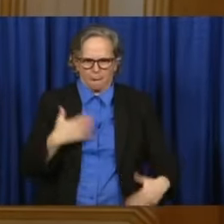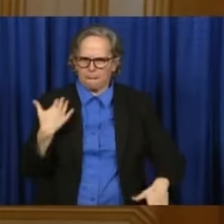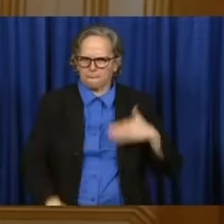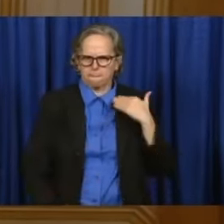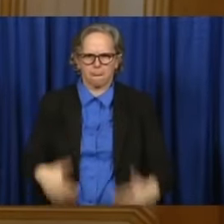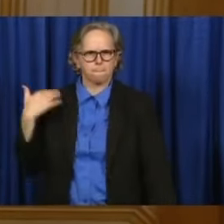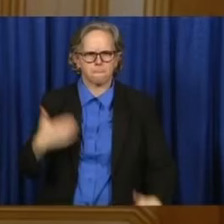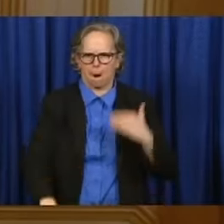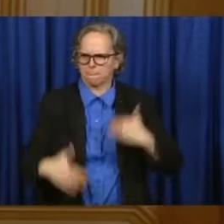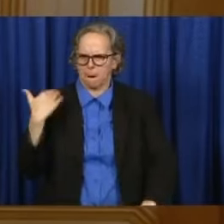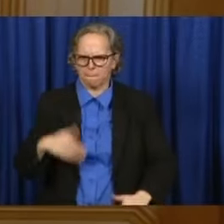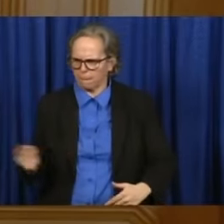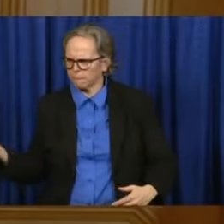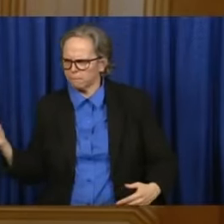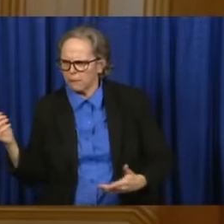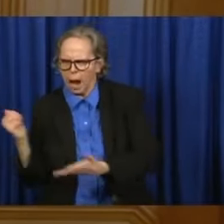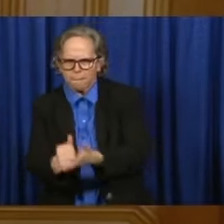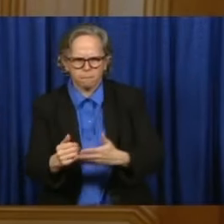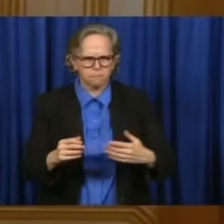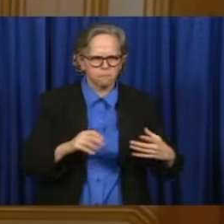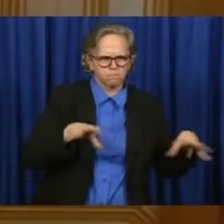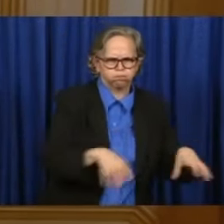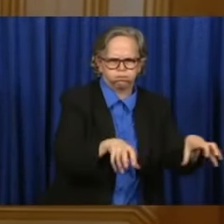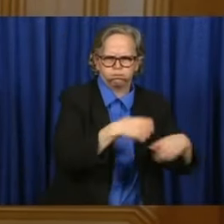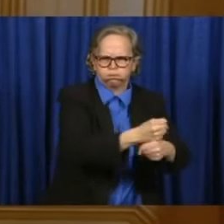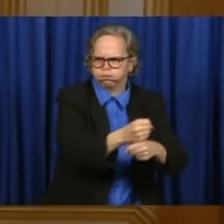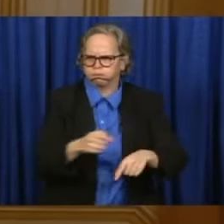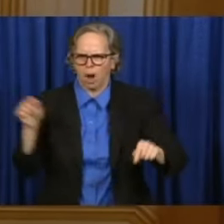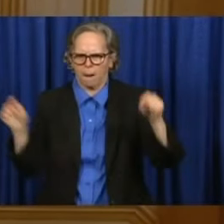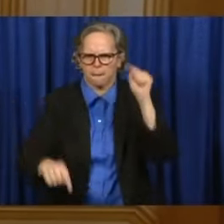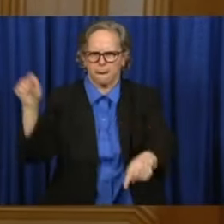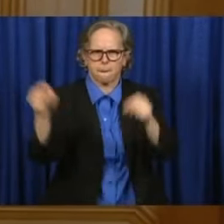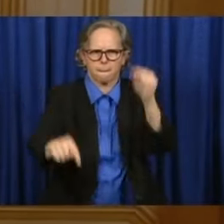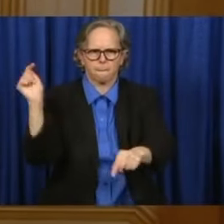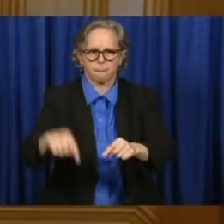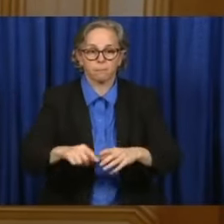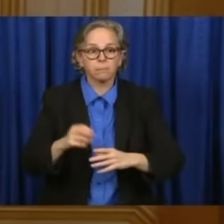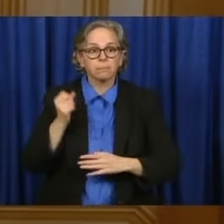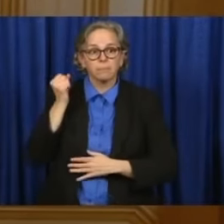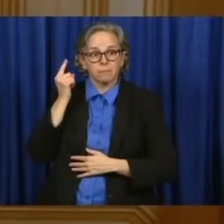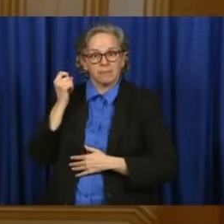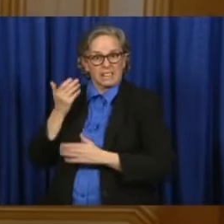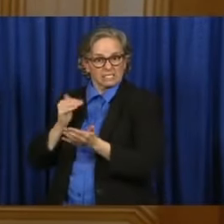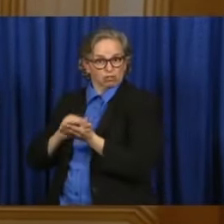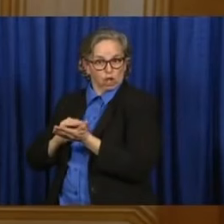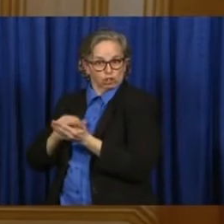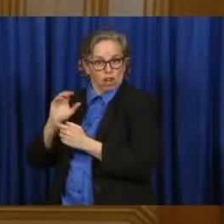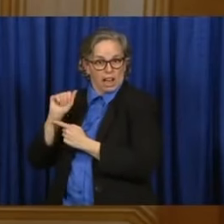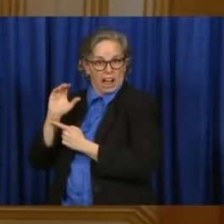as we continue this. Dr. Acton, again,